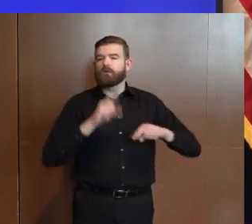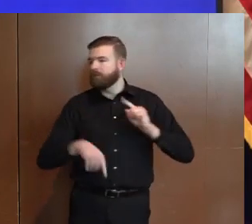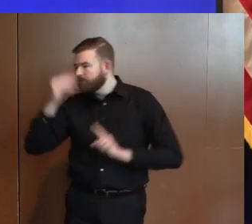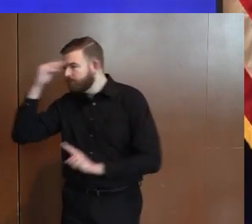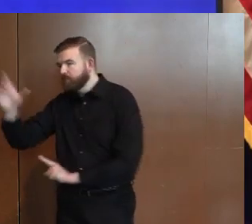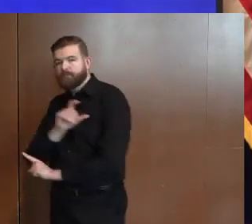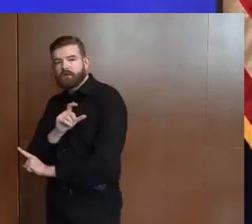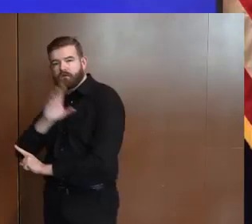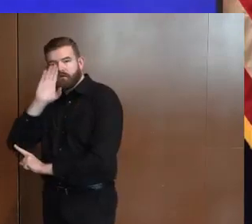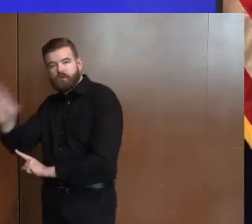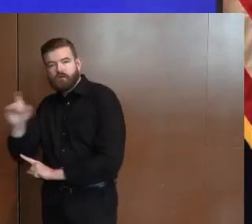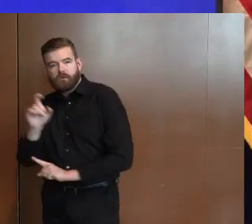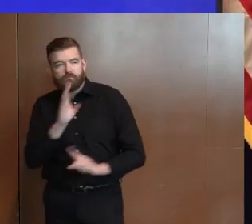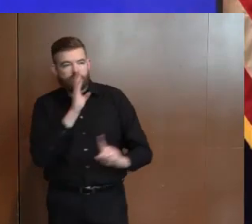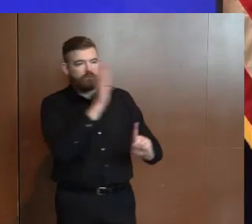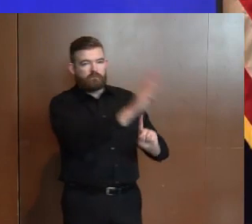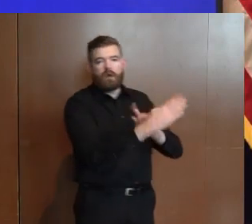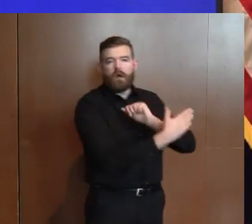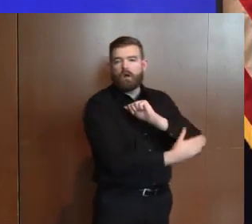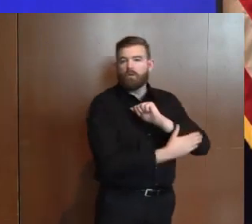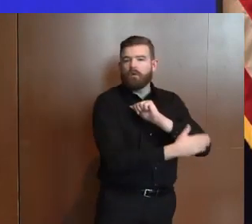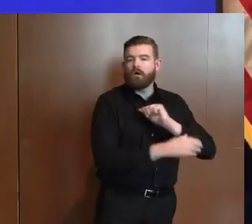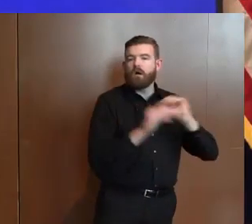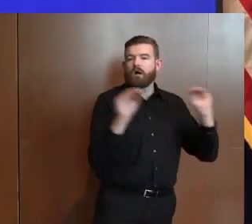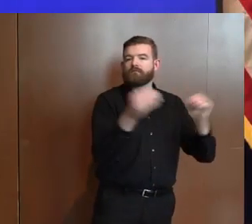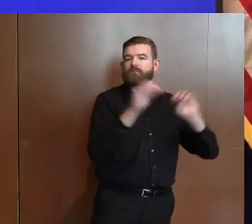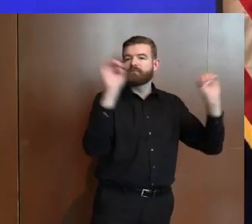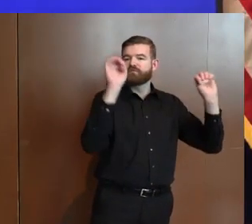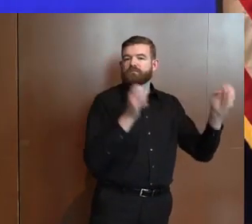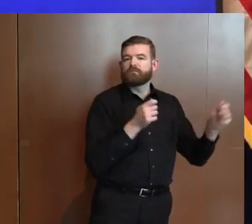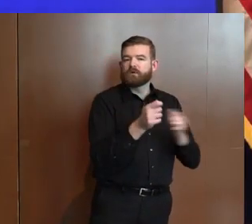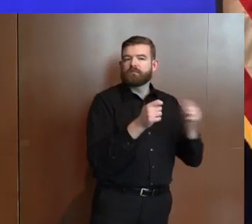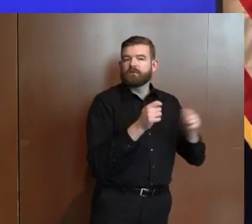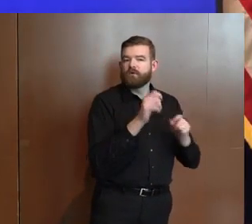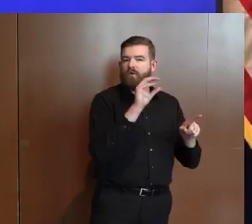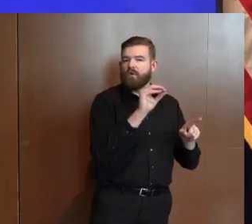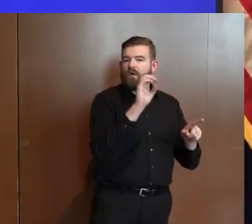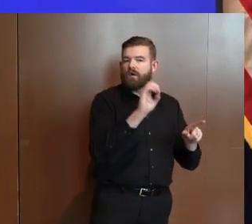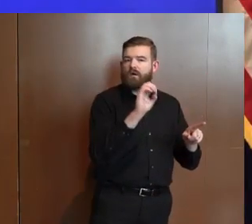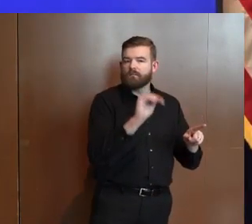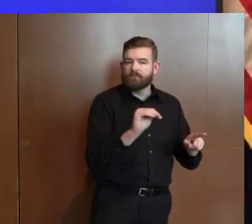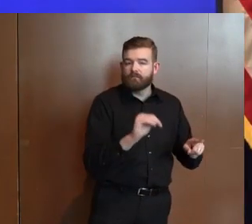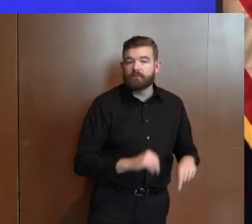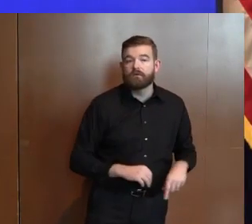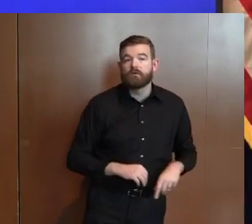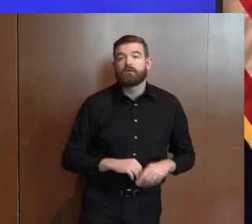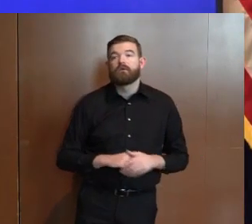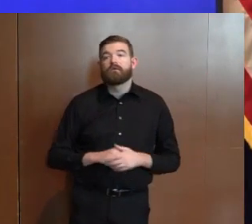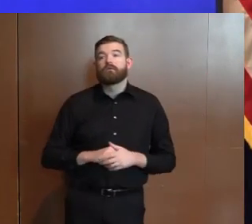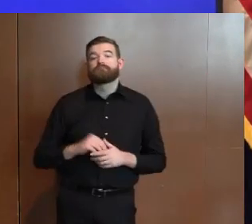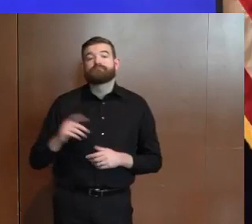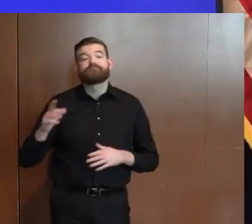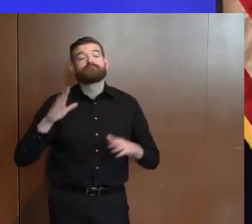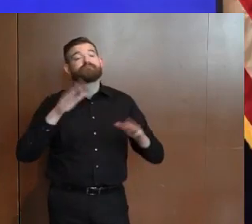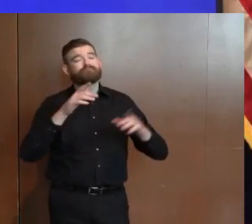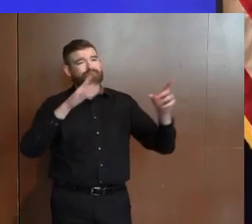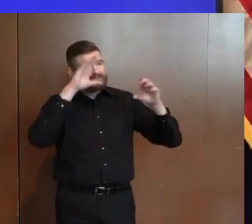Pat, do you want to hit the second? Yeah, I'm not sure what the president was referring to. I don't think there's any objective evidence